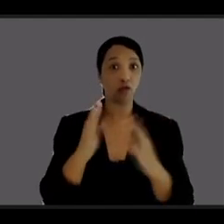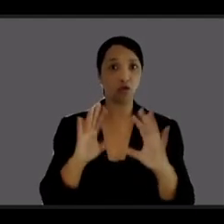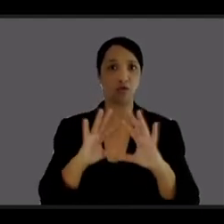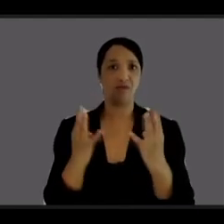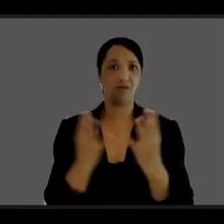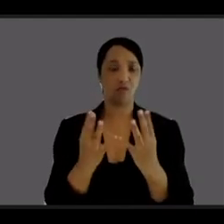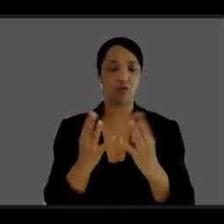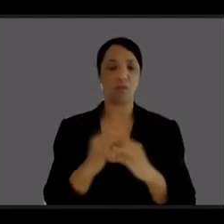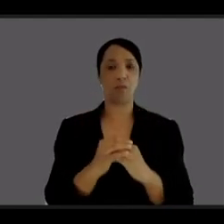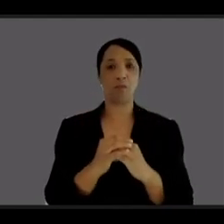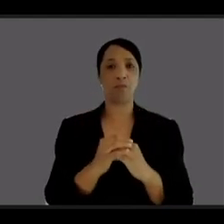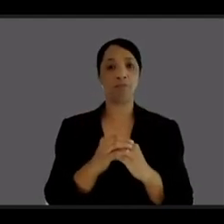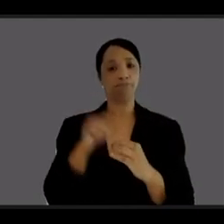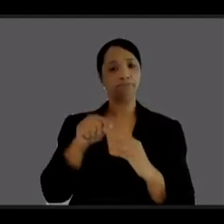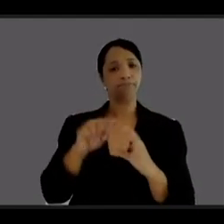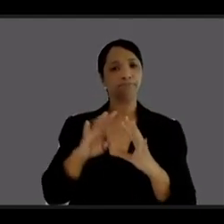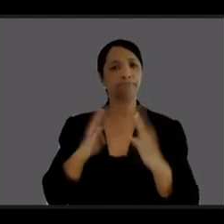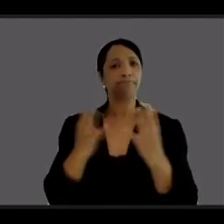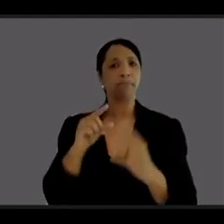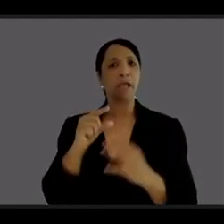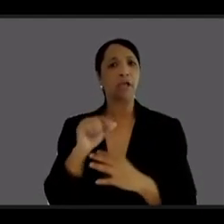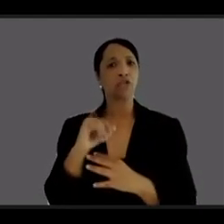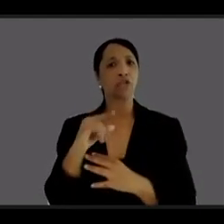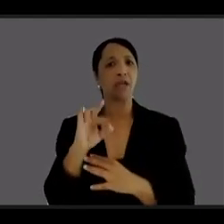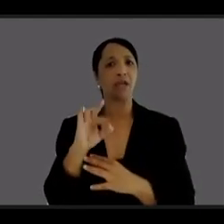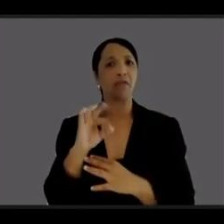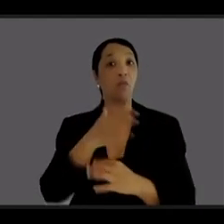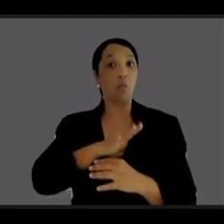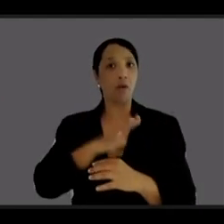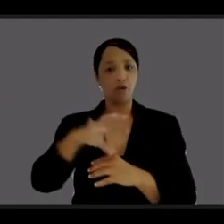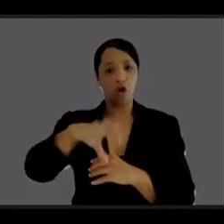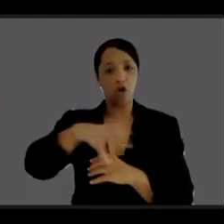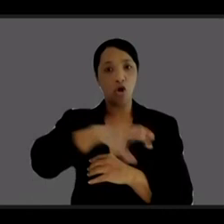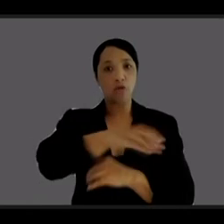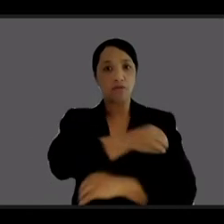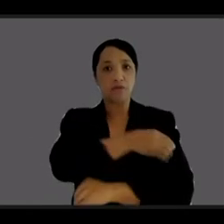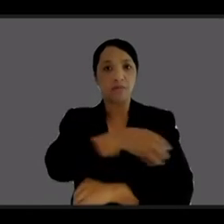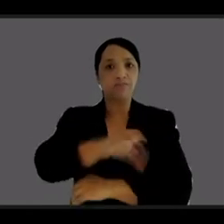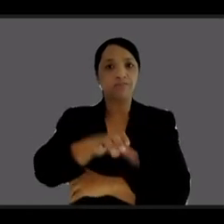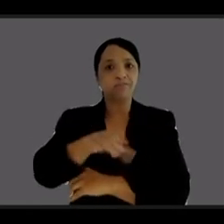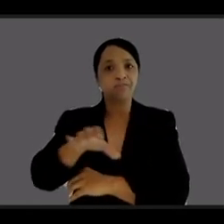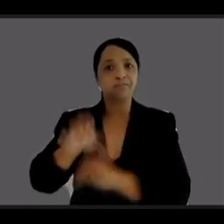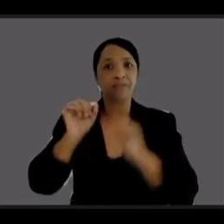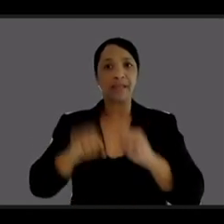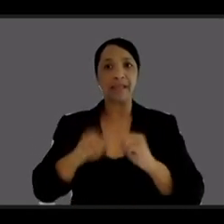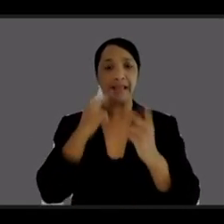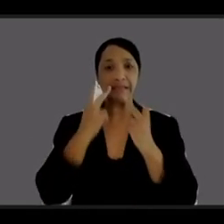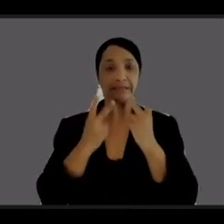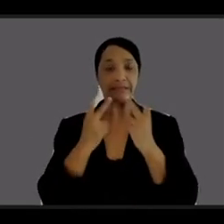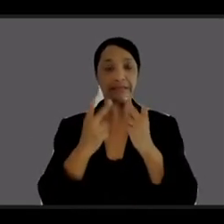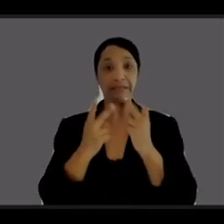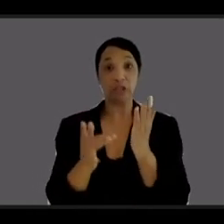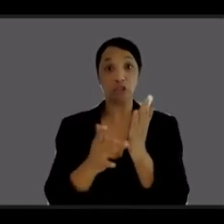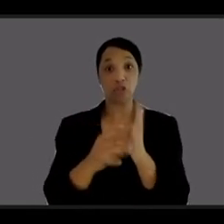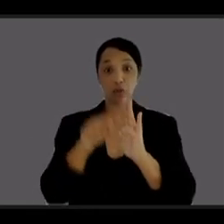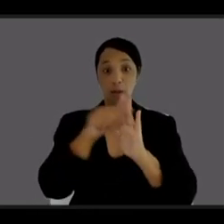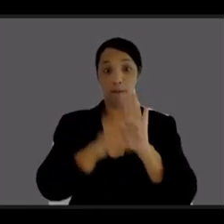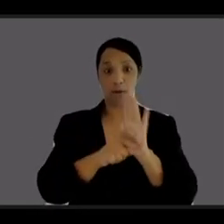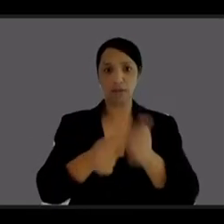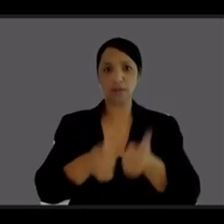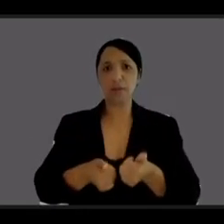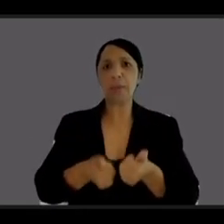at empowering all countries to deliver the better digital policies to support the more